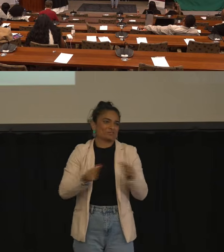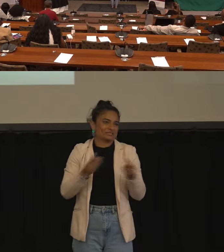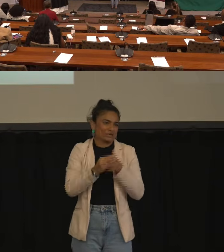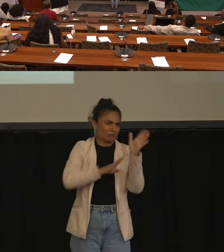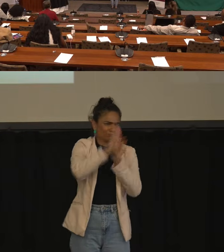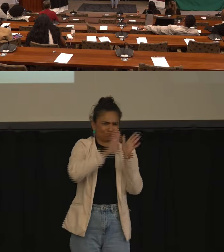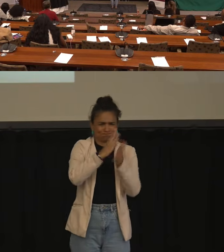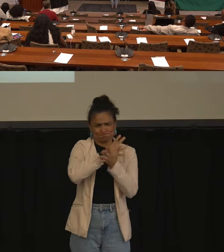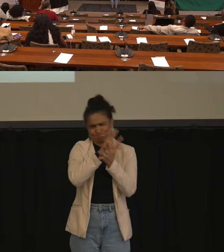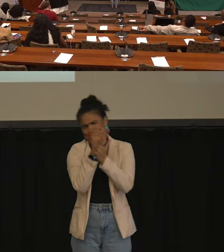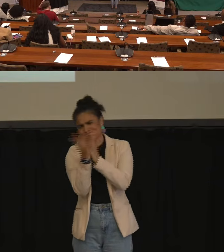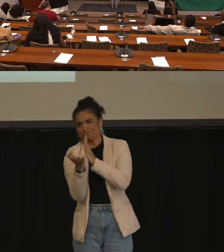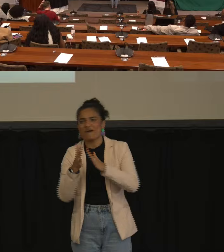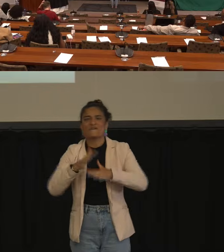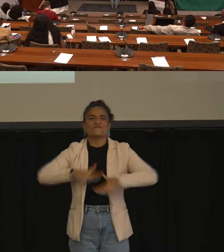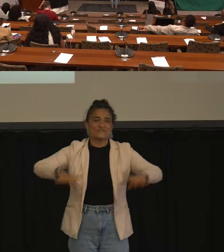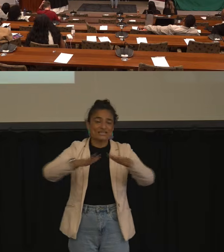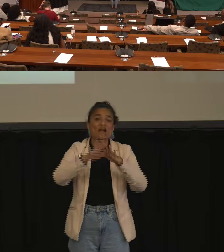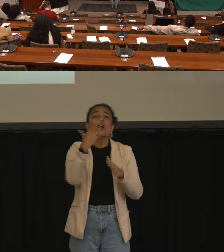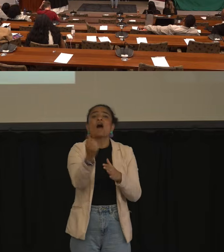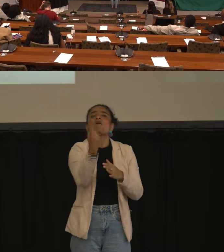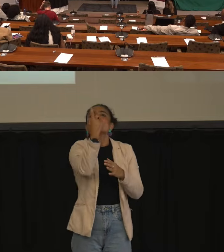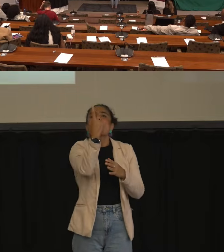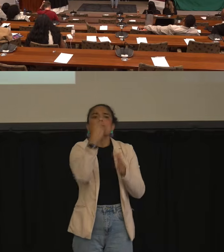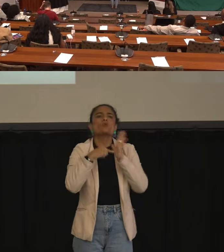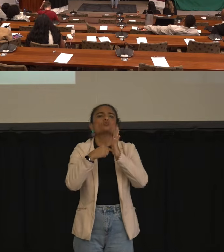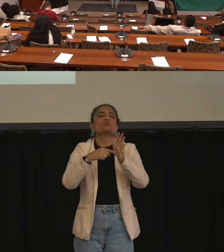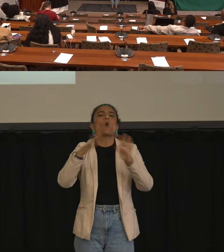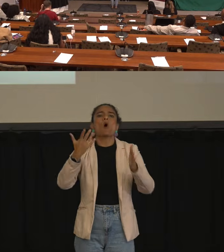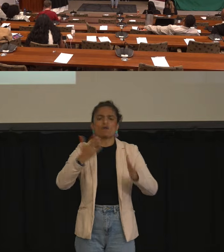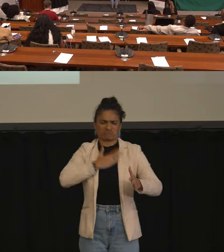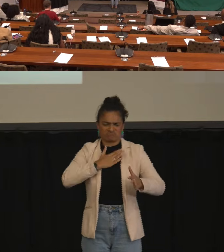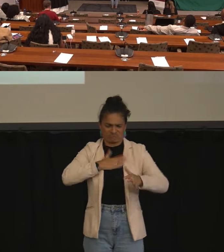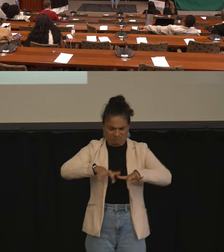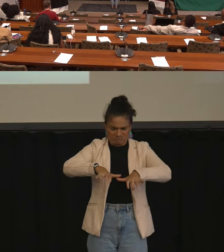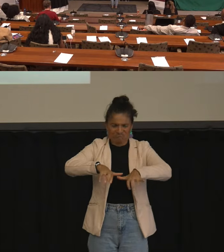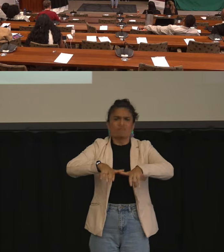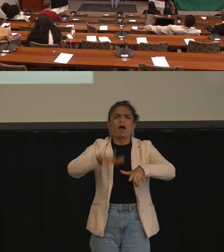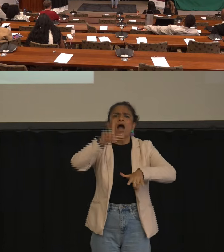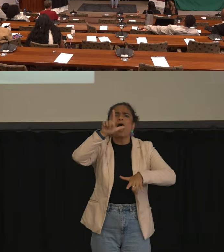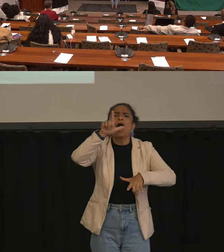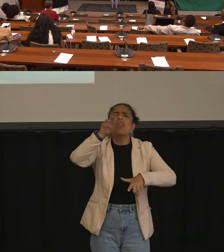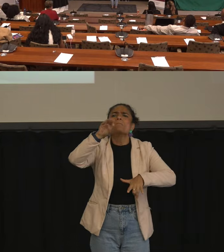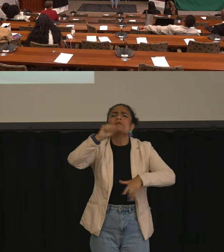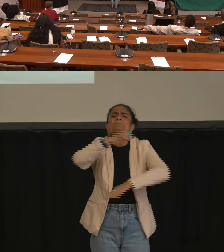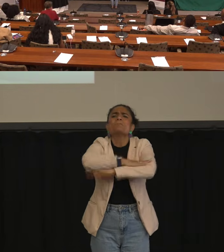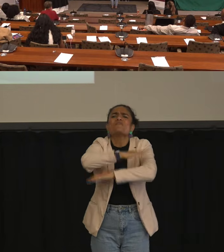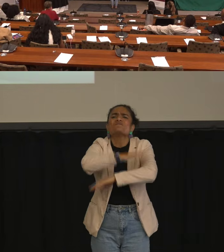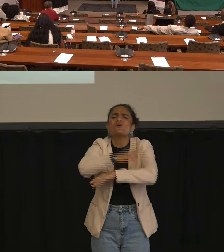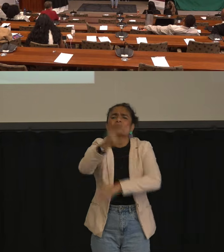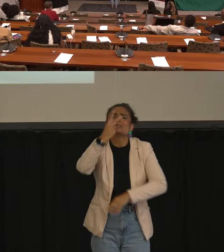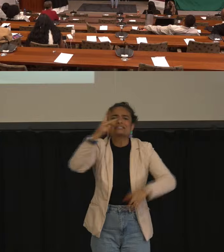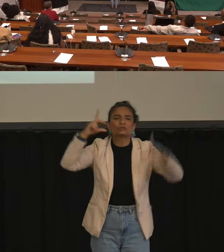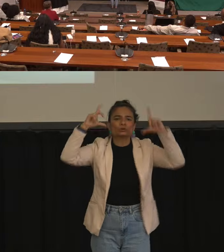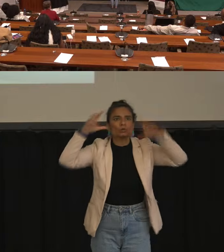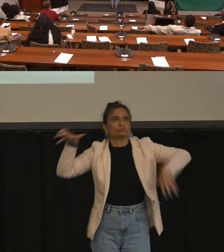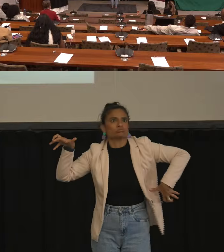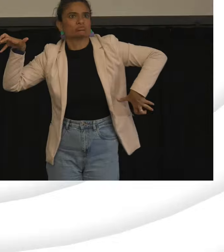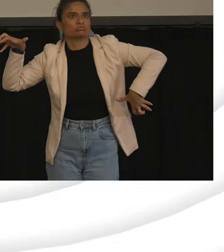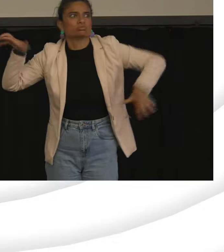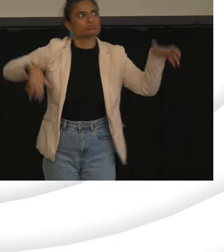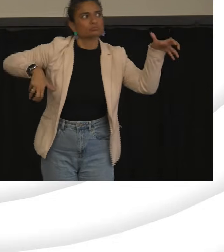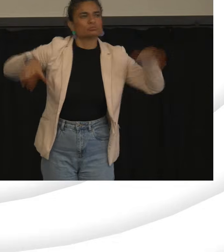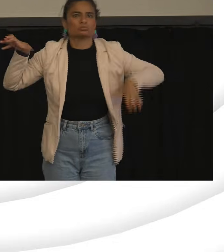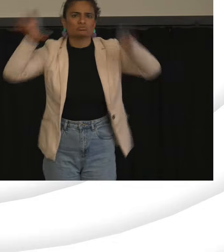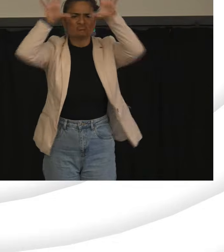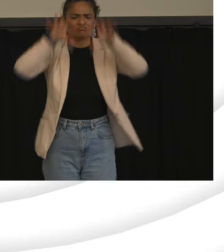And that is HandLab and the material that we've developed for different categories. Also, just an example, with the LMS platform, if you